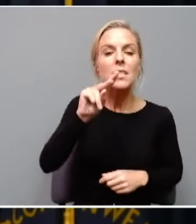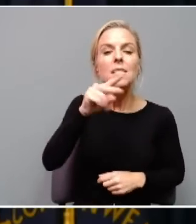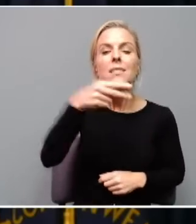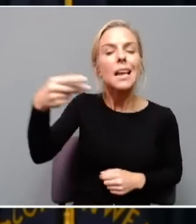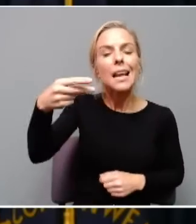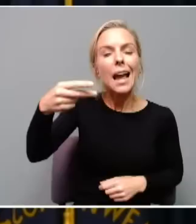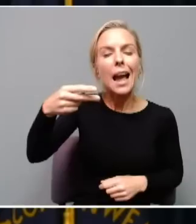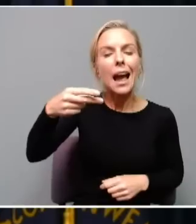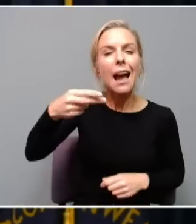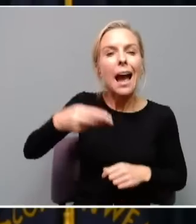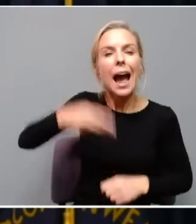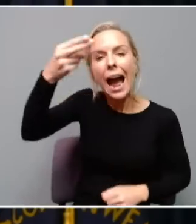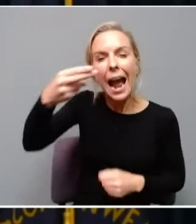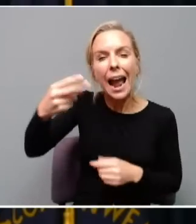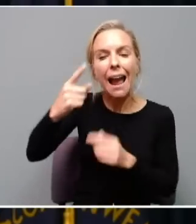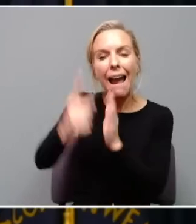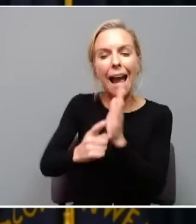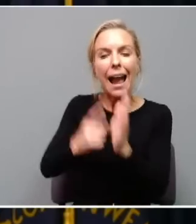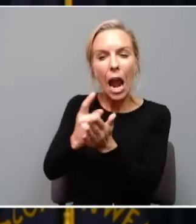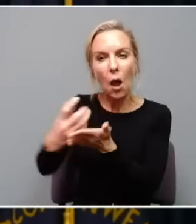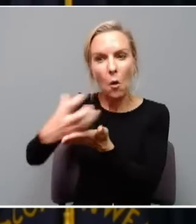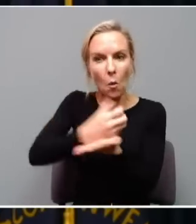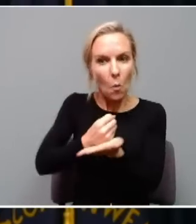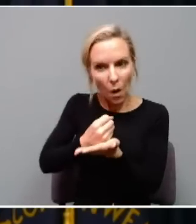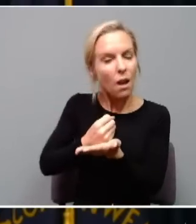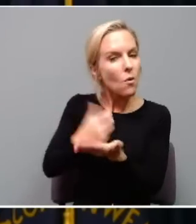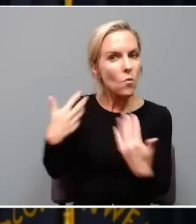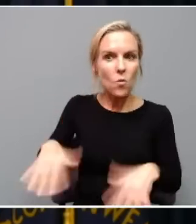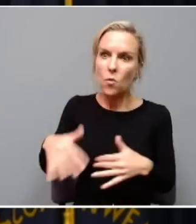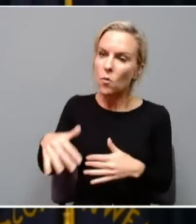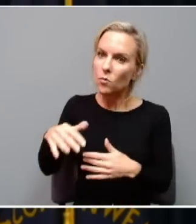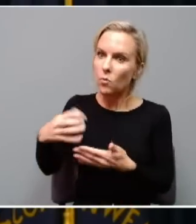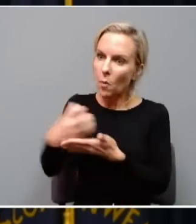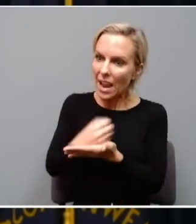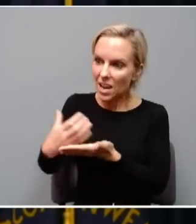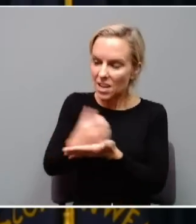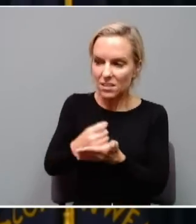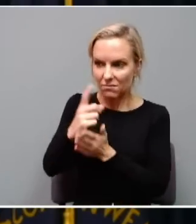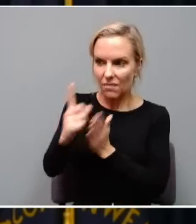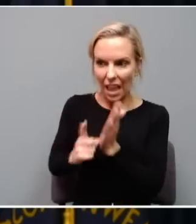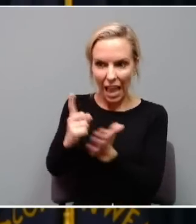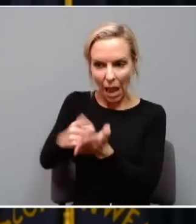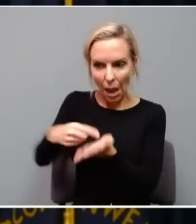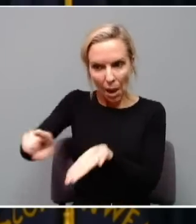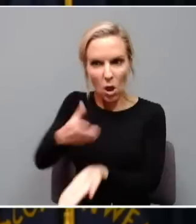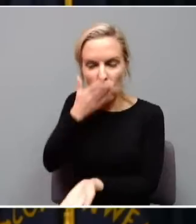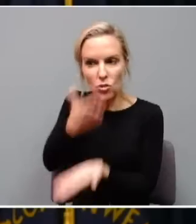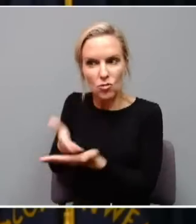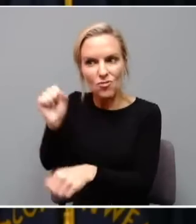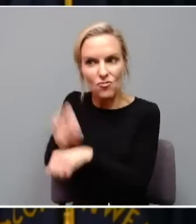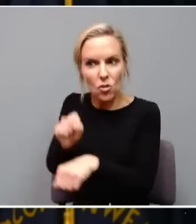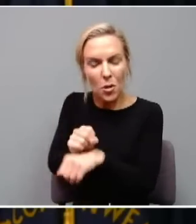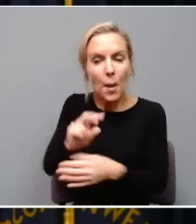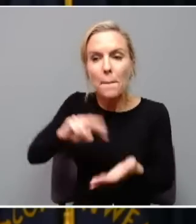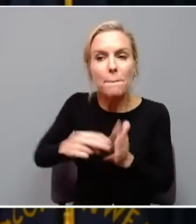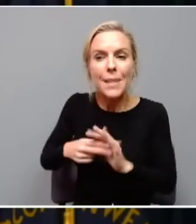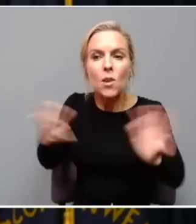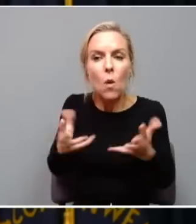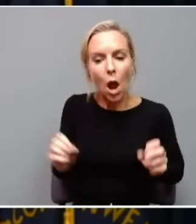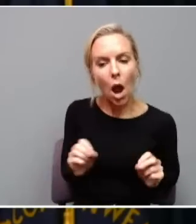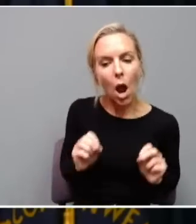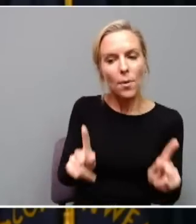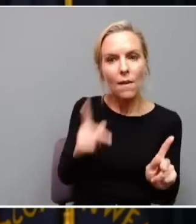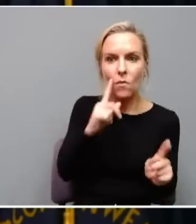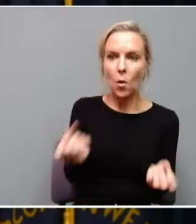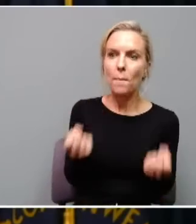wage ever for those new jobs. So they're not just new jobs, they're good jobs. And what that means is opportunity for so many more